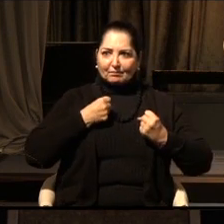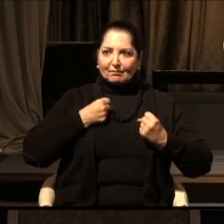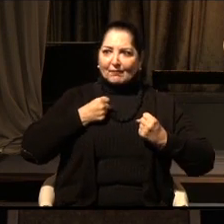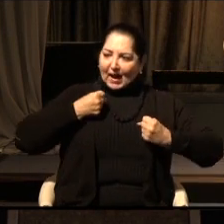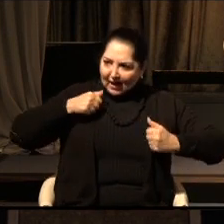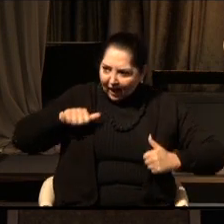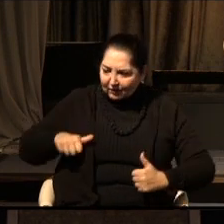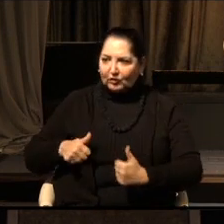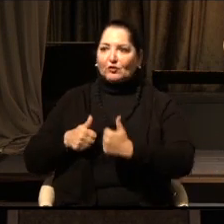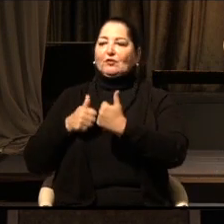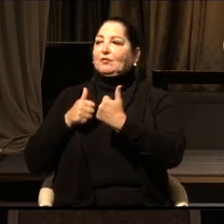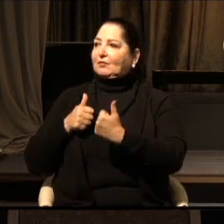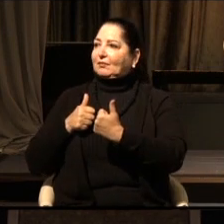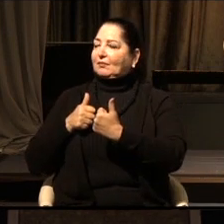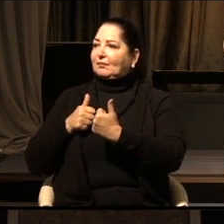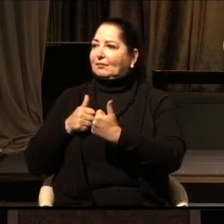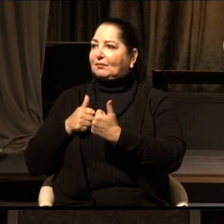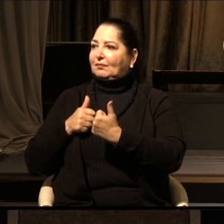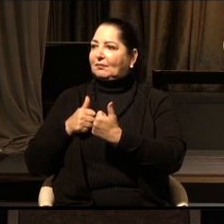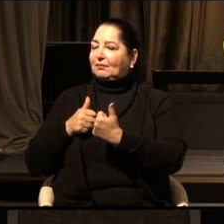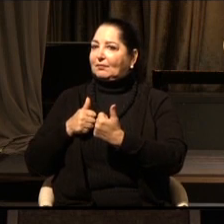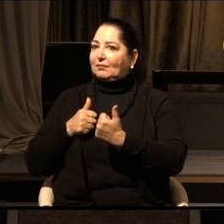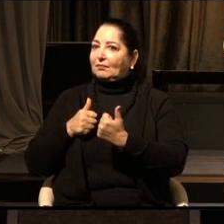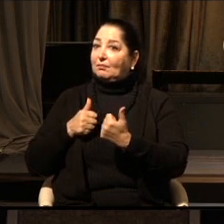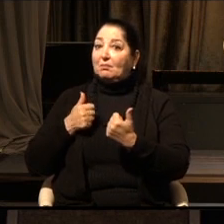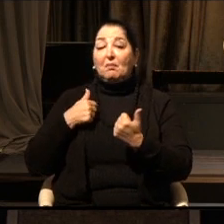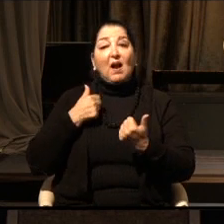conversation. But I had questions that still linger.